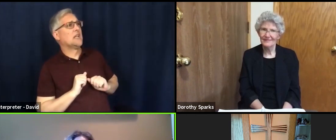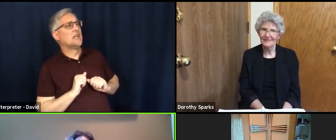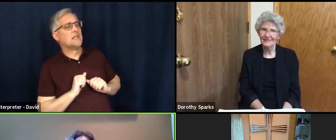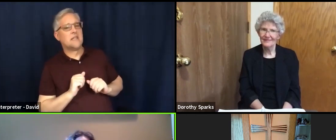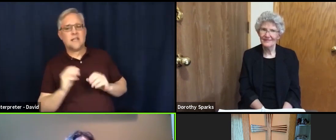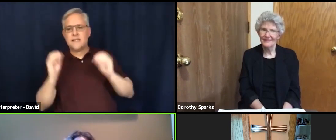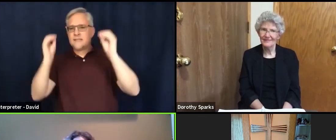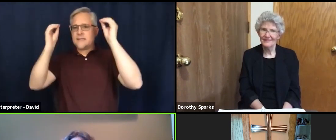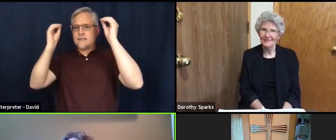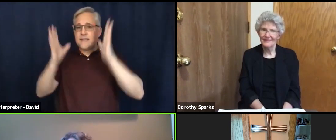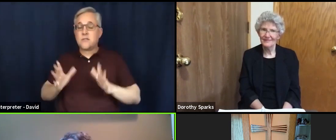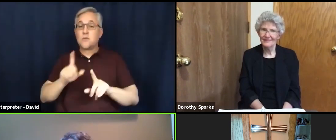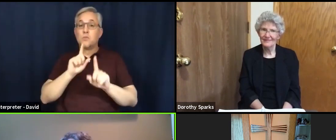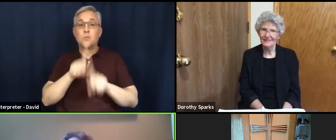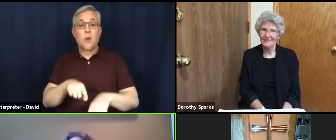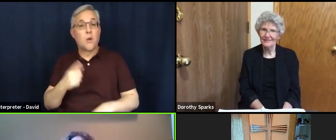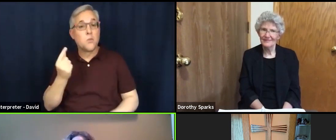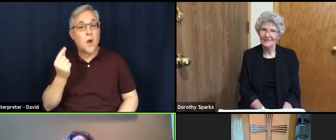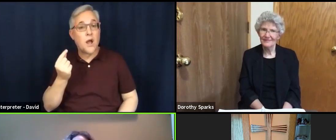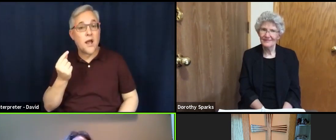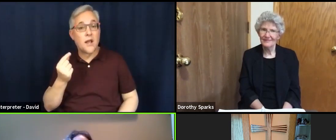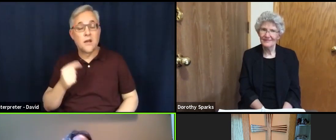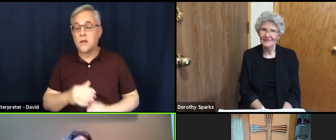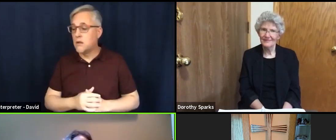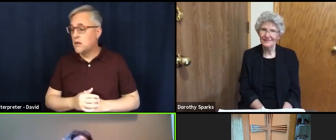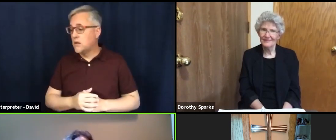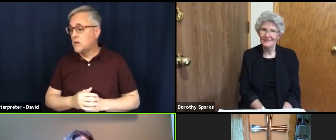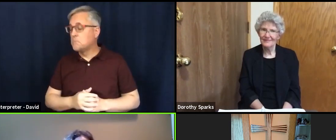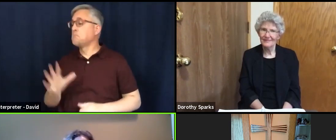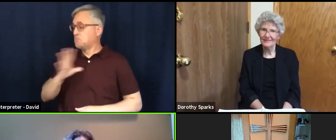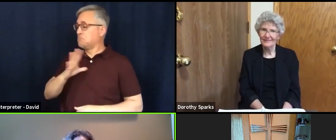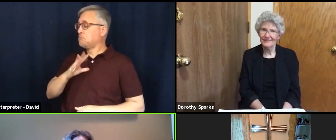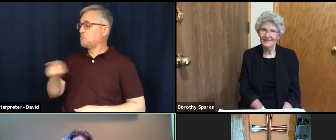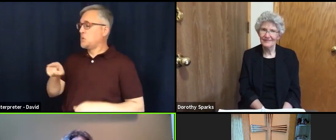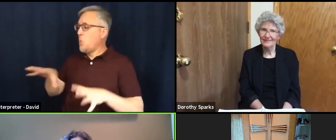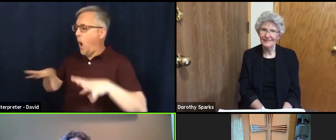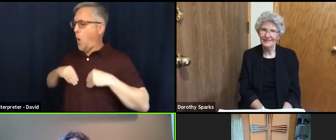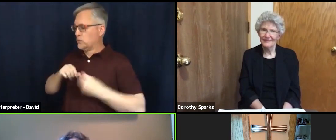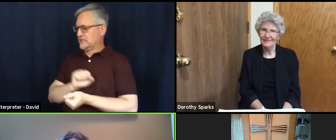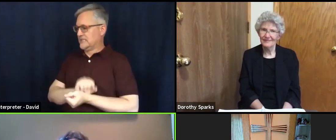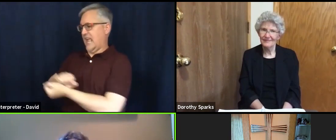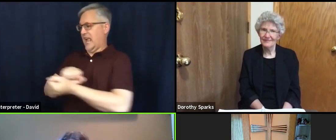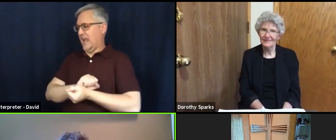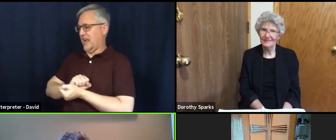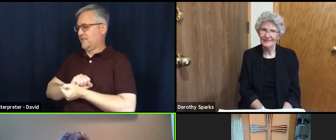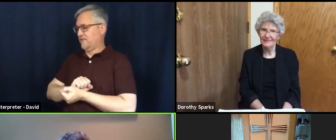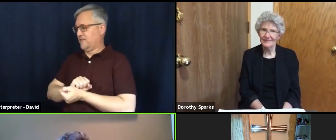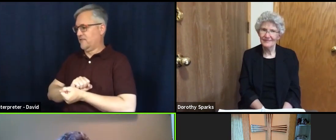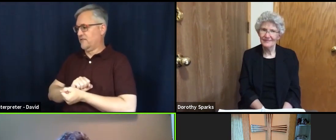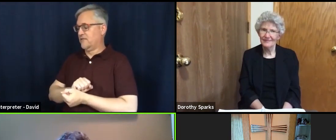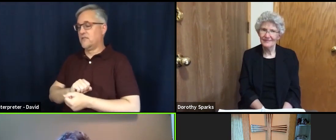The teacher responded. She said, then you could be a slave owner.